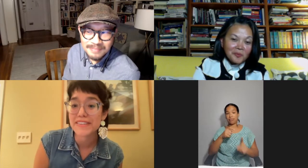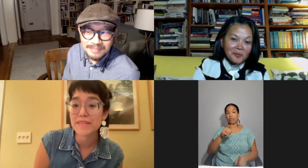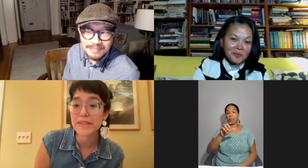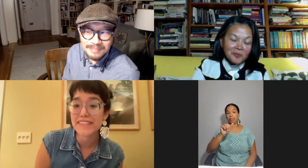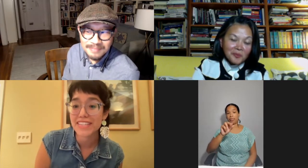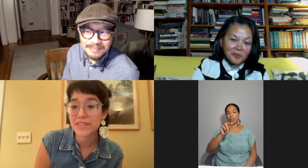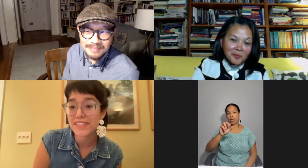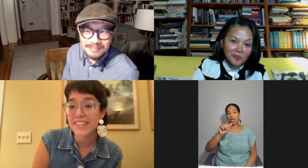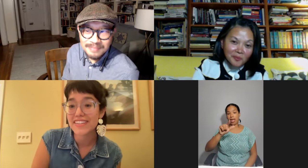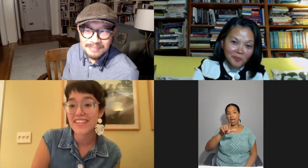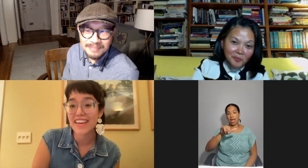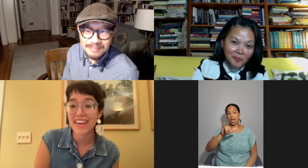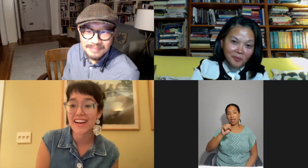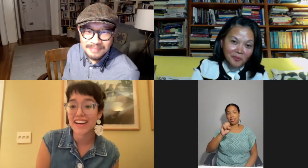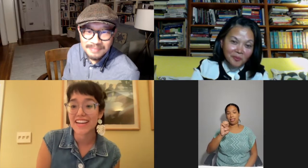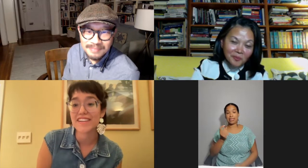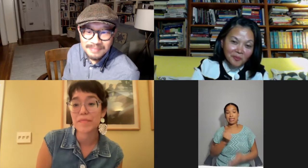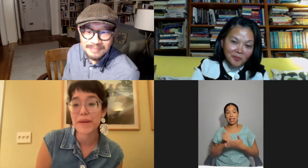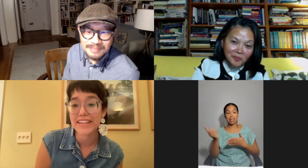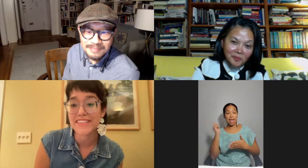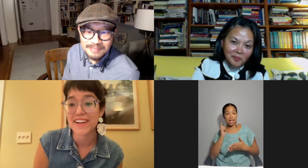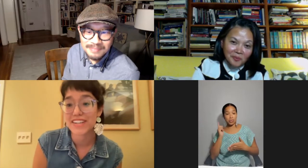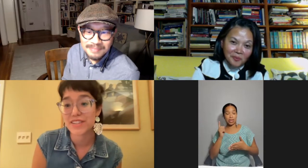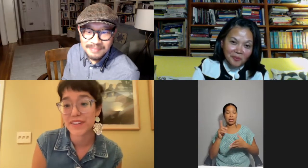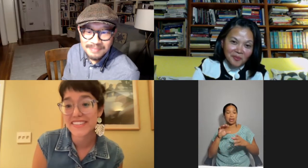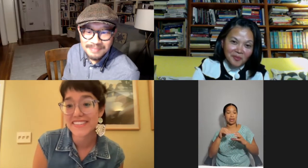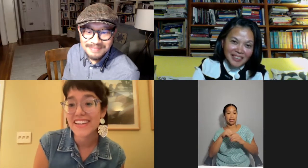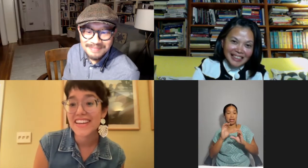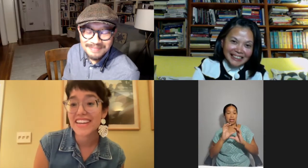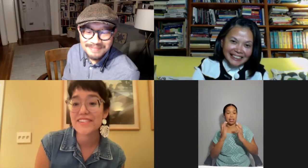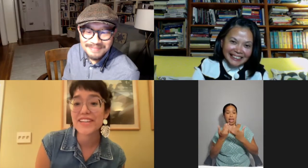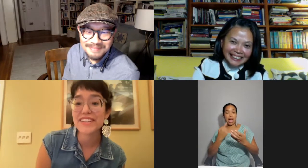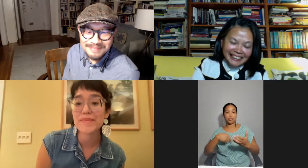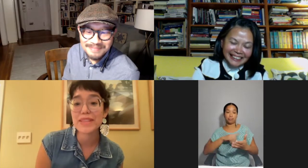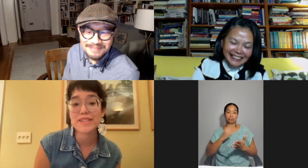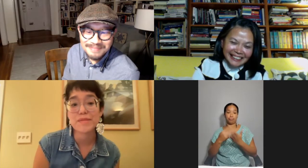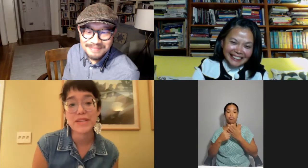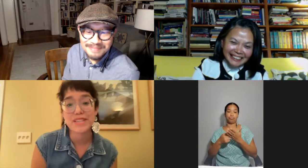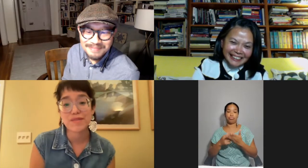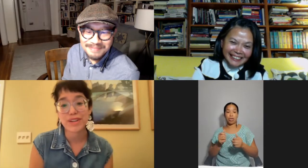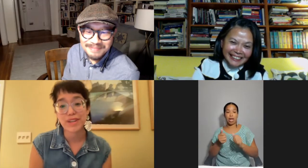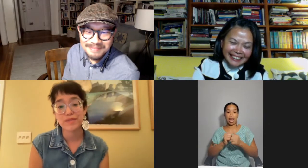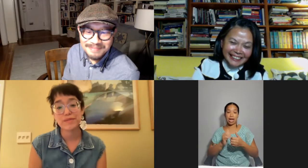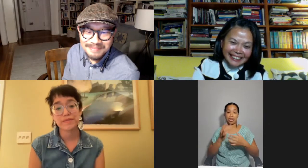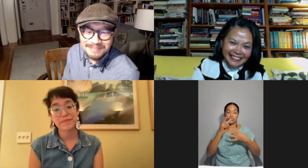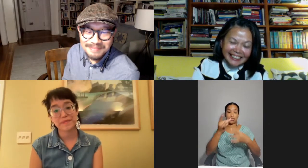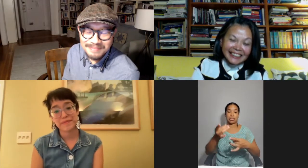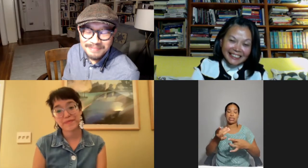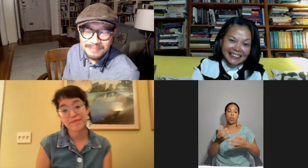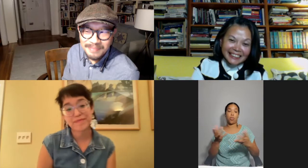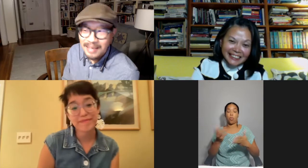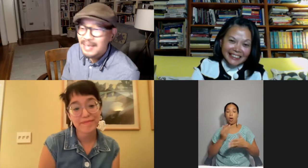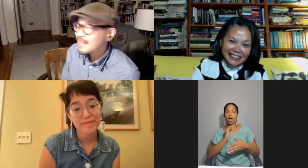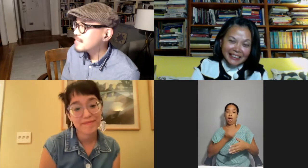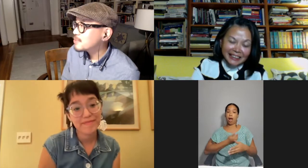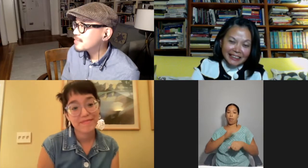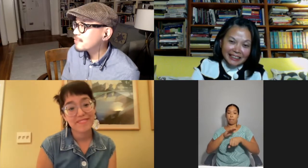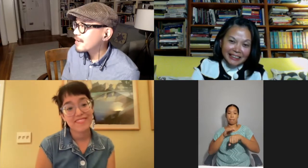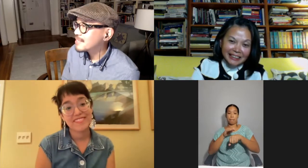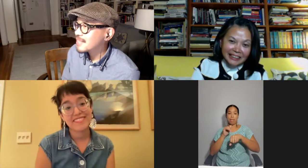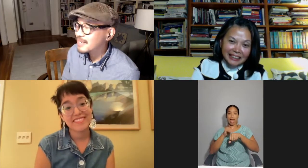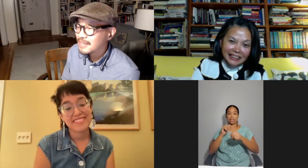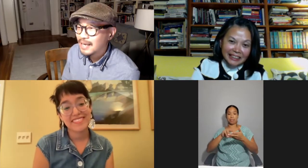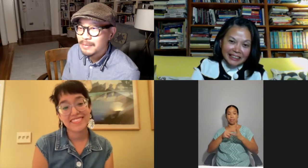what it means to be as interesting to the AI as our pets are to us. Can you tell us what this means for you?" This